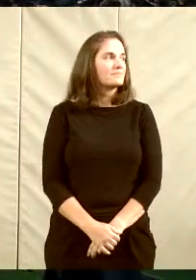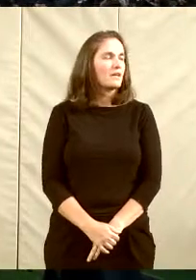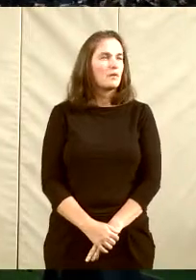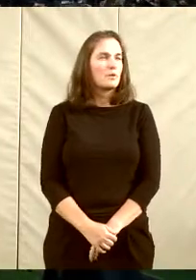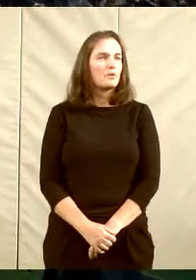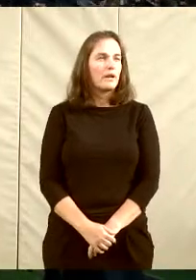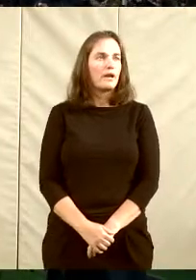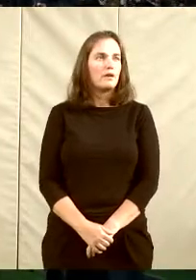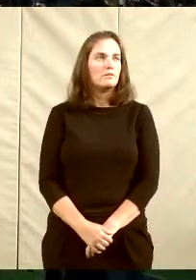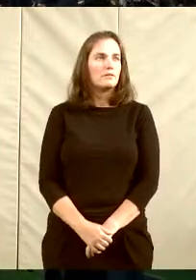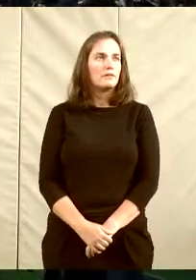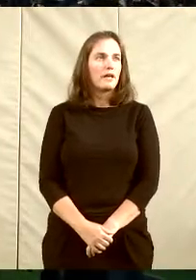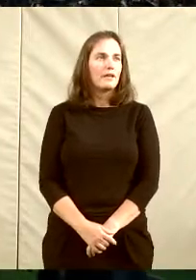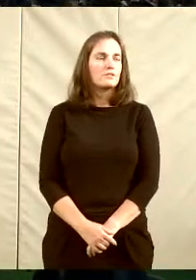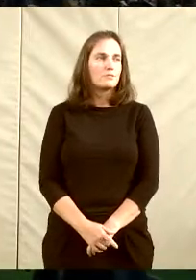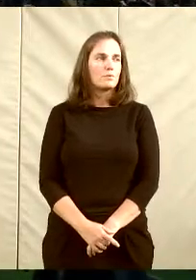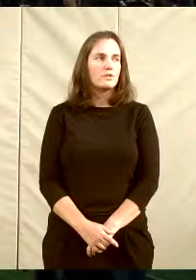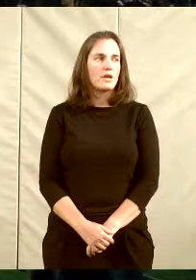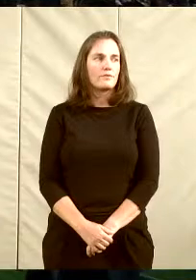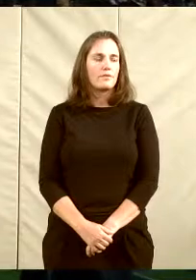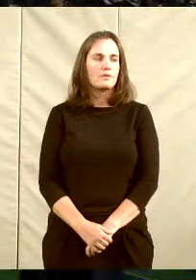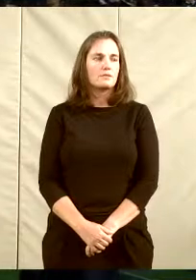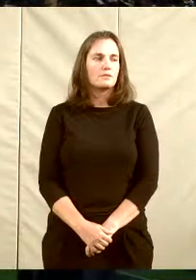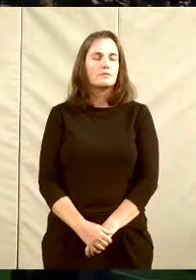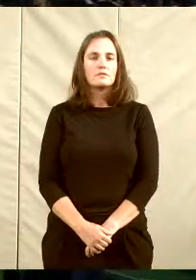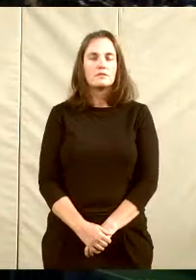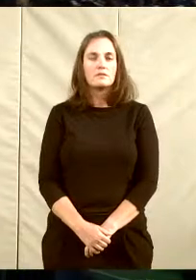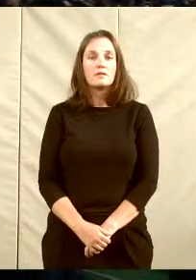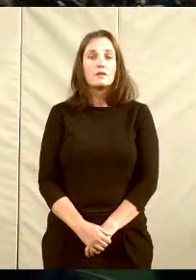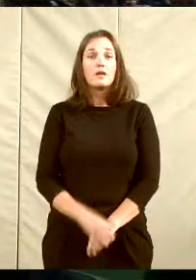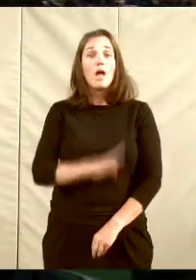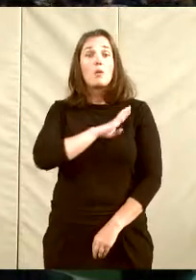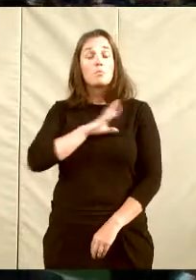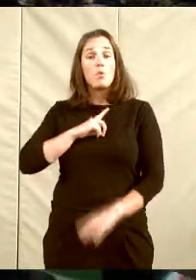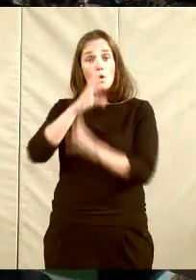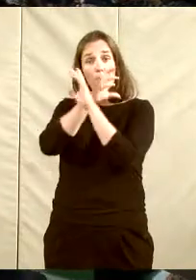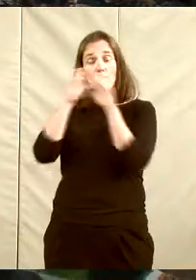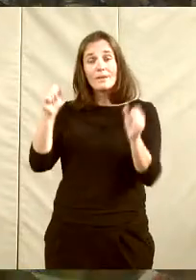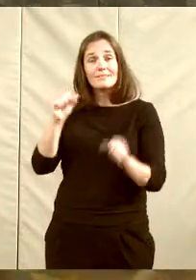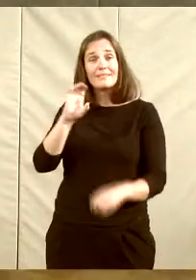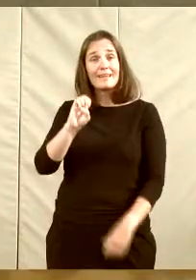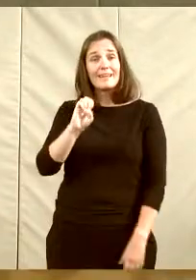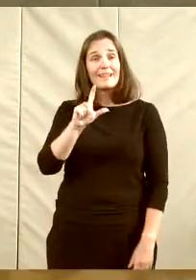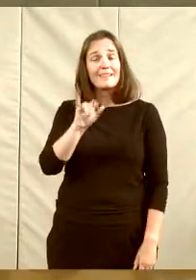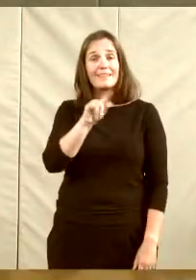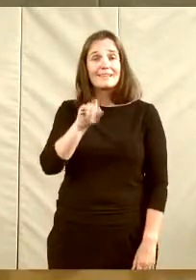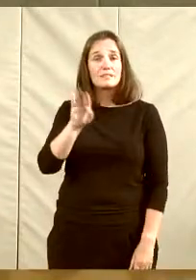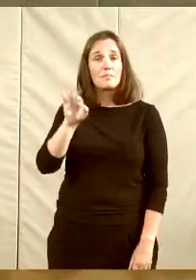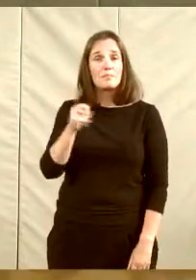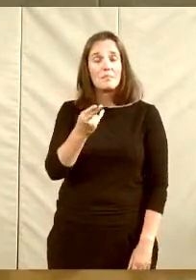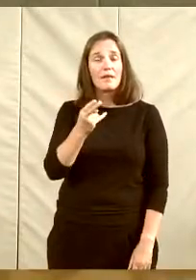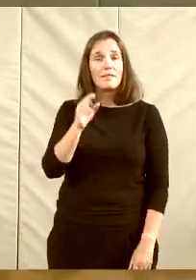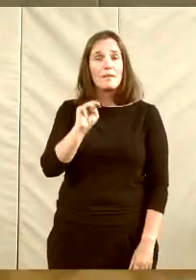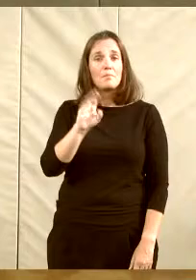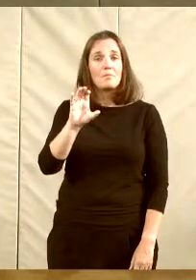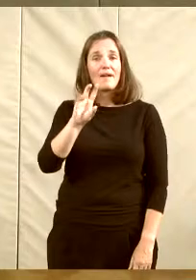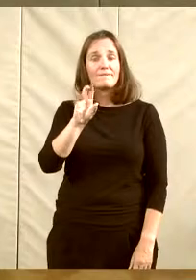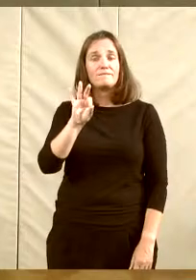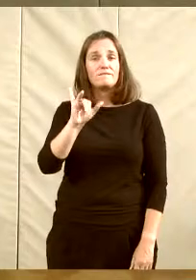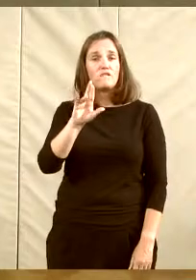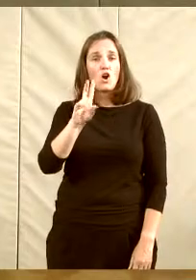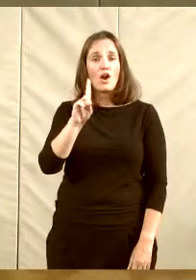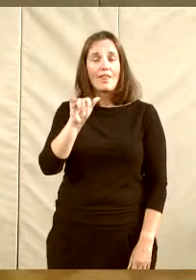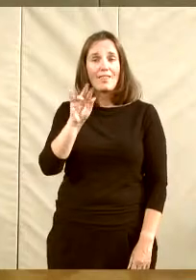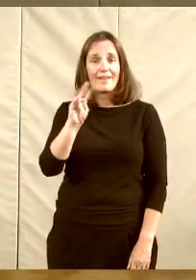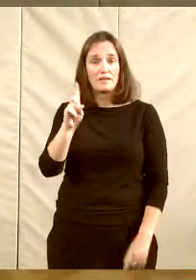You're so good looking, everybody. Here we go. All right, Board President Elizabeth McFarland and the trustees of Georgetown ISD,